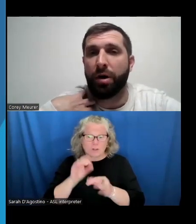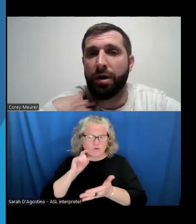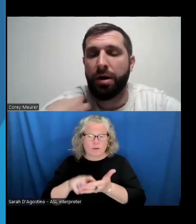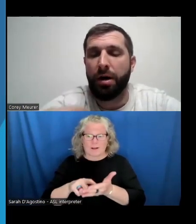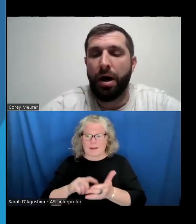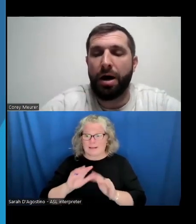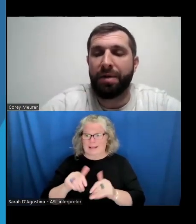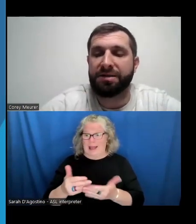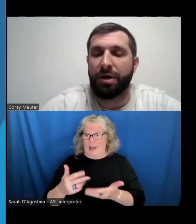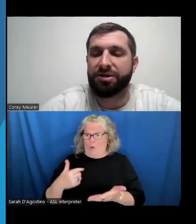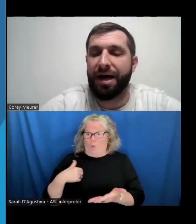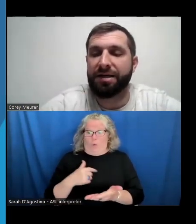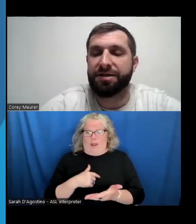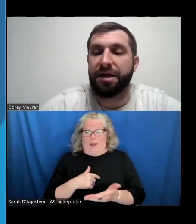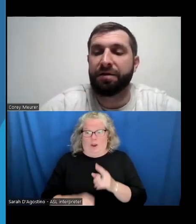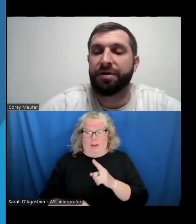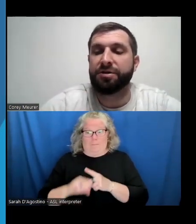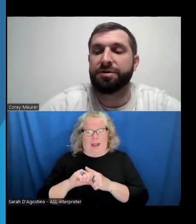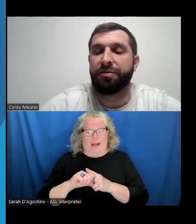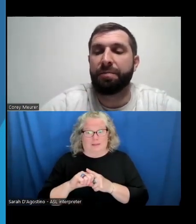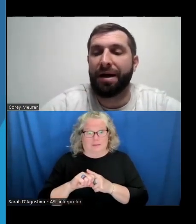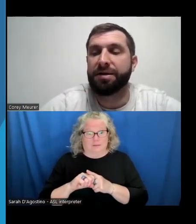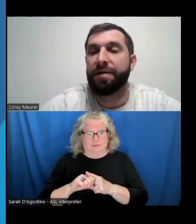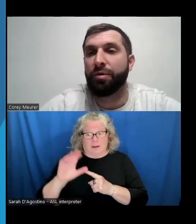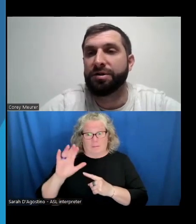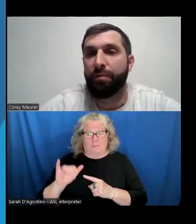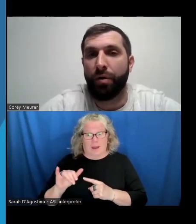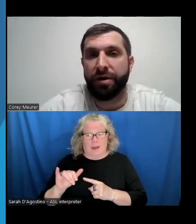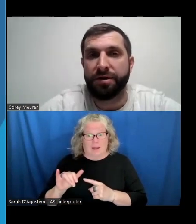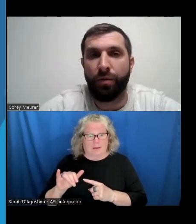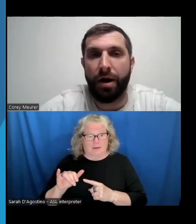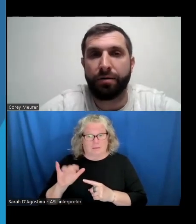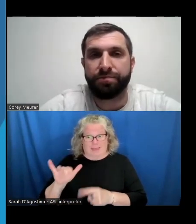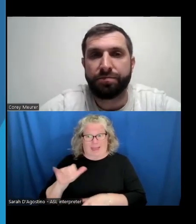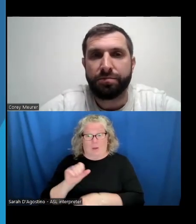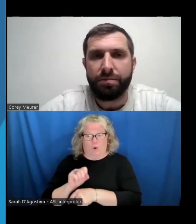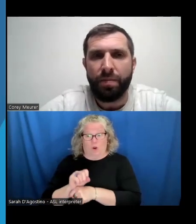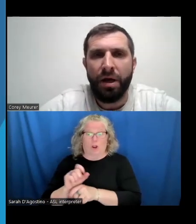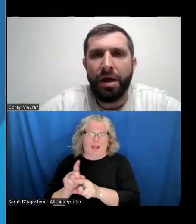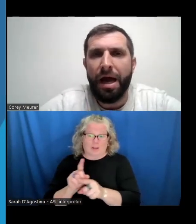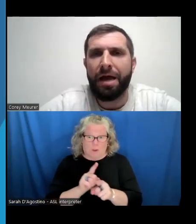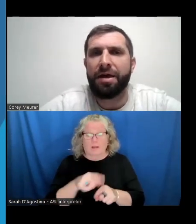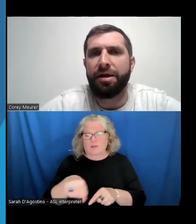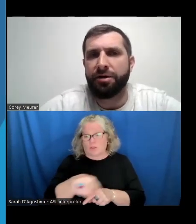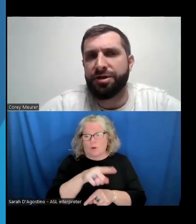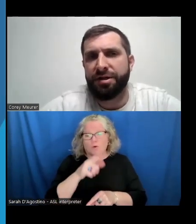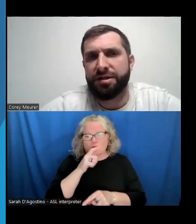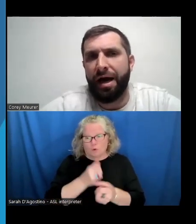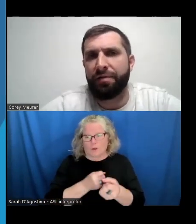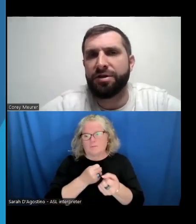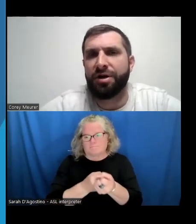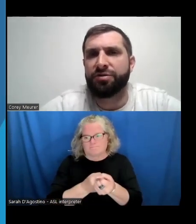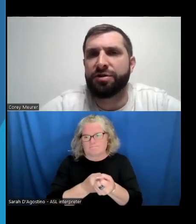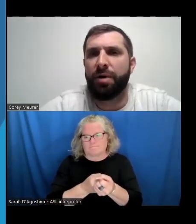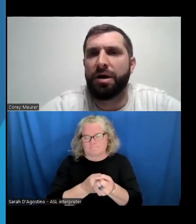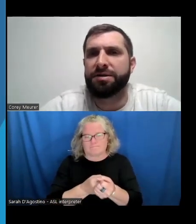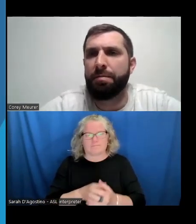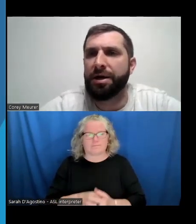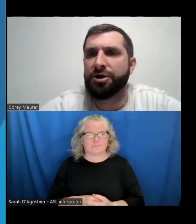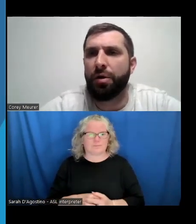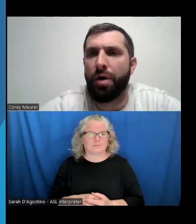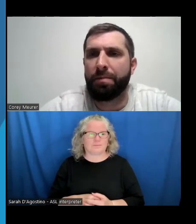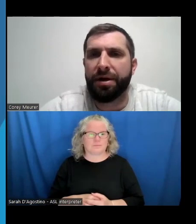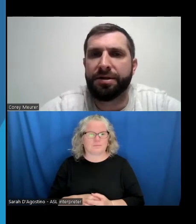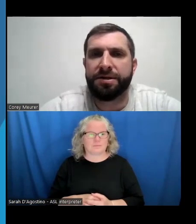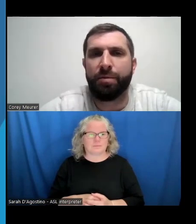by the work as much as the individuals are impacted that we're supporting as well. And then here's just how the stress response